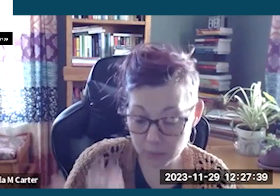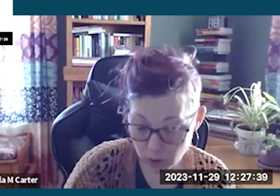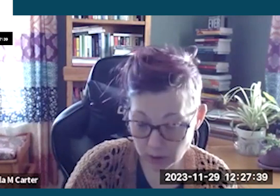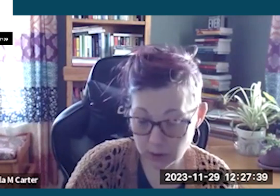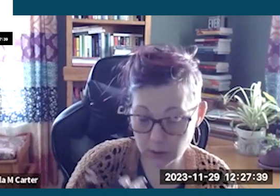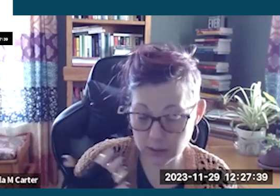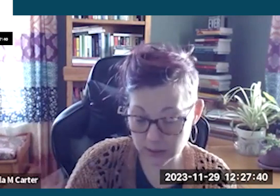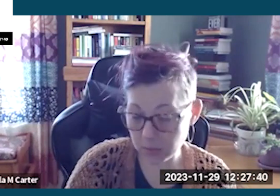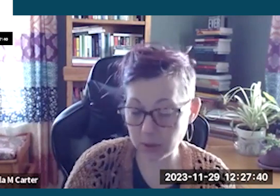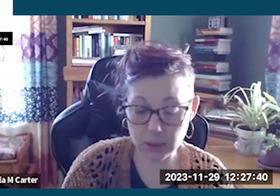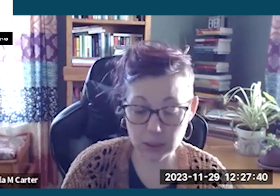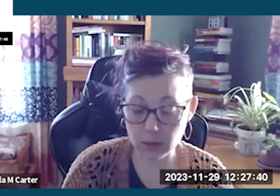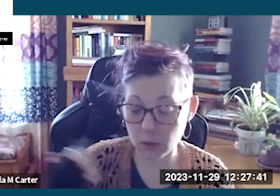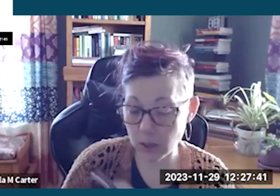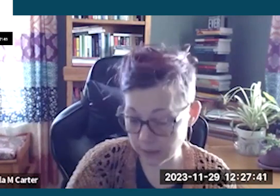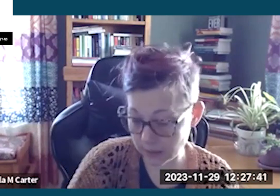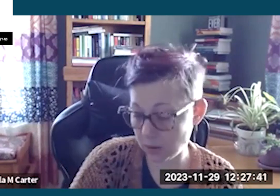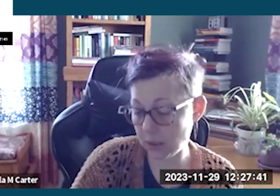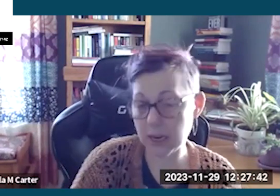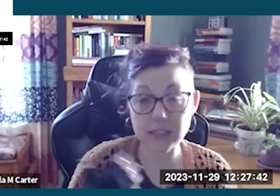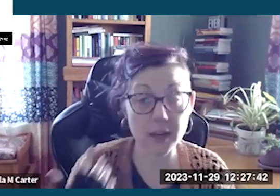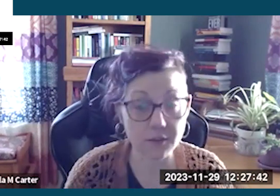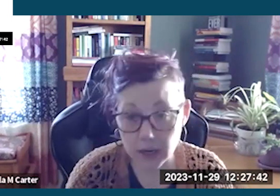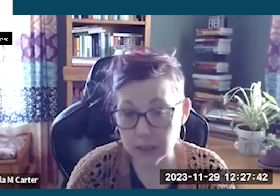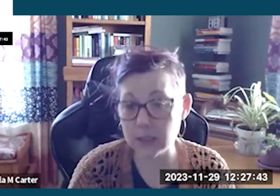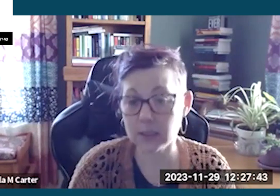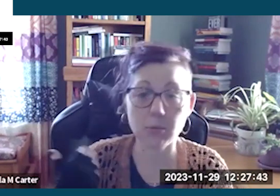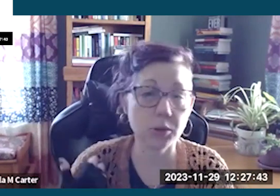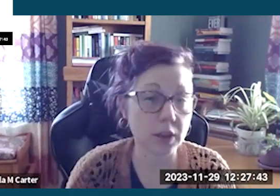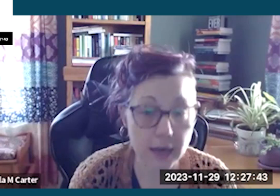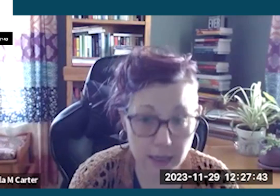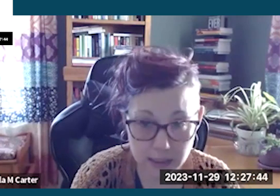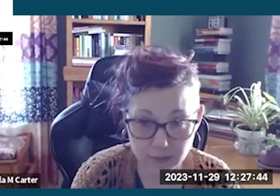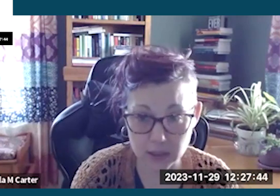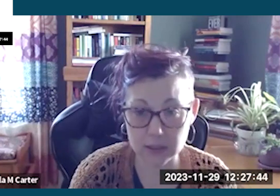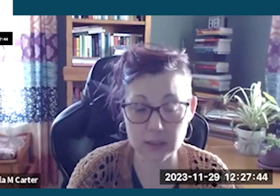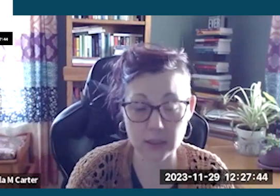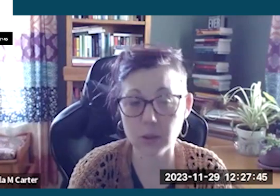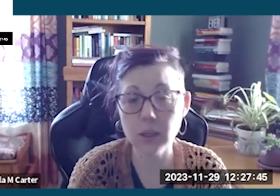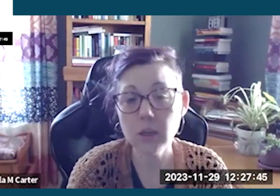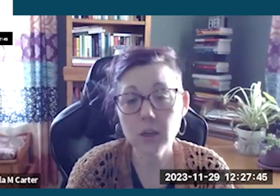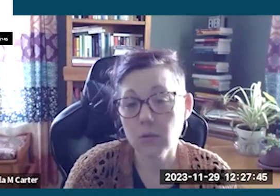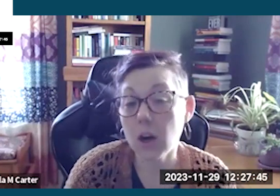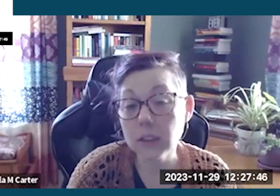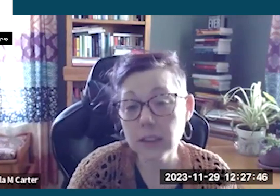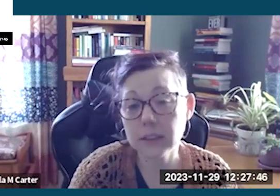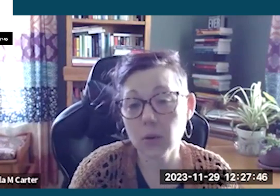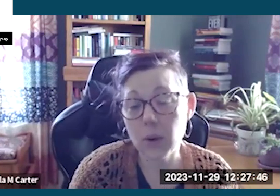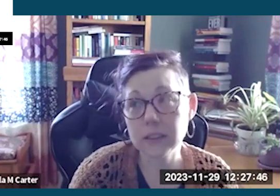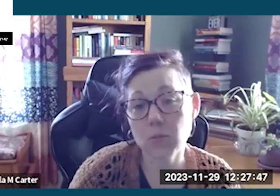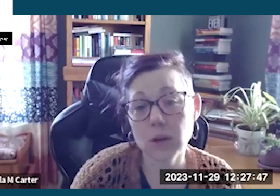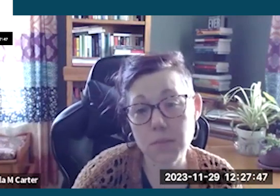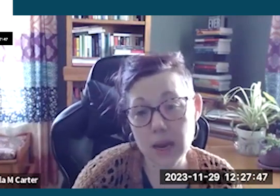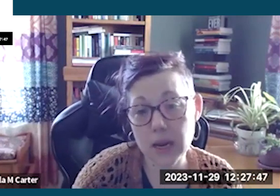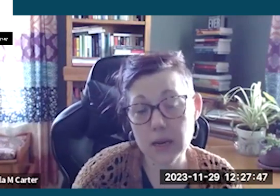way someone, disability or not disability, identifying as disabled or not identifying as disabled, regardless, the